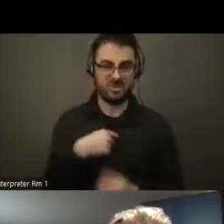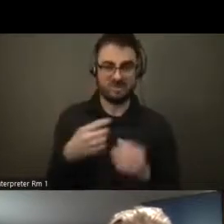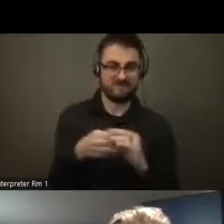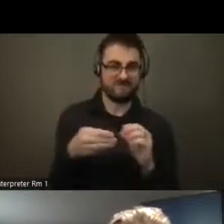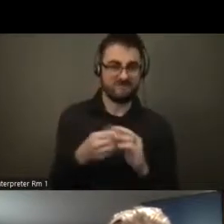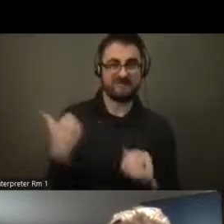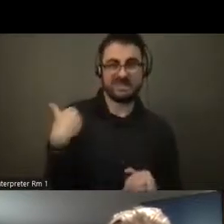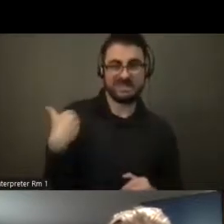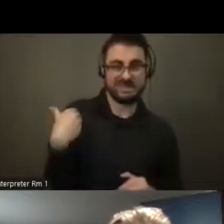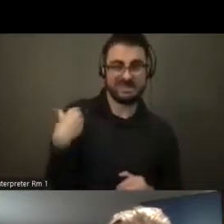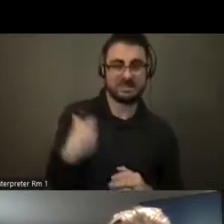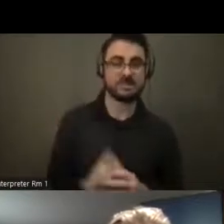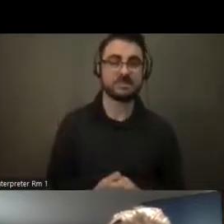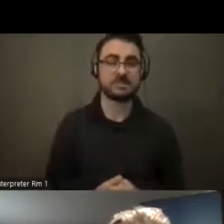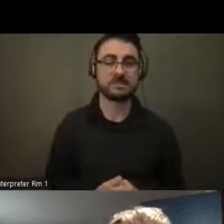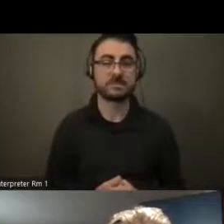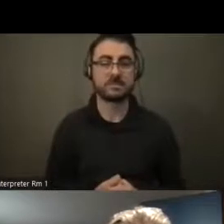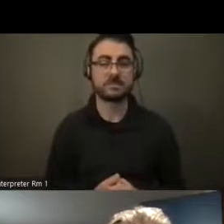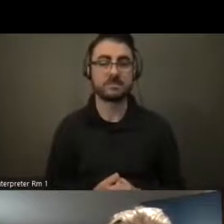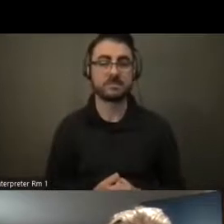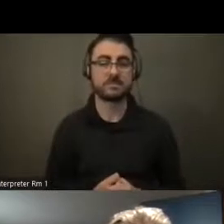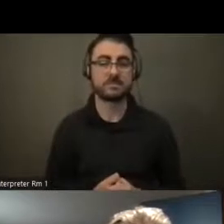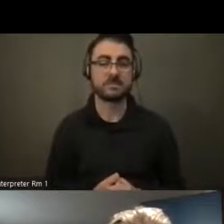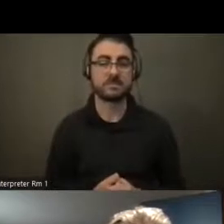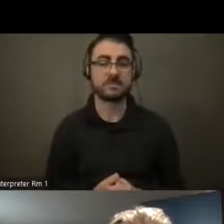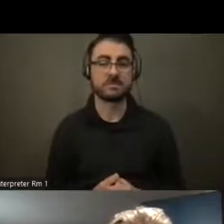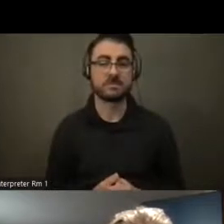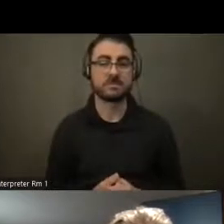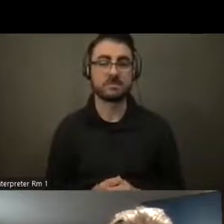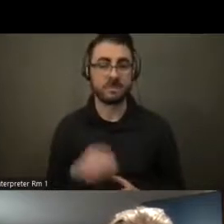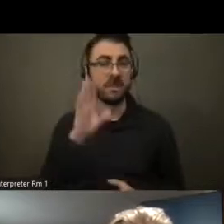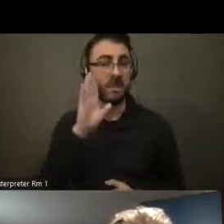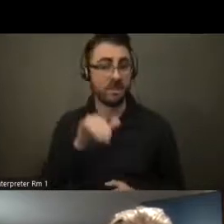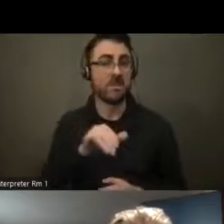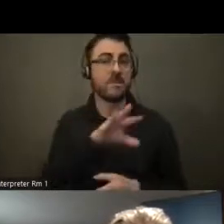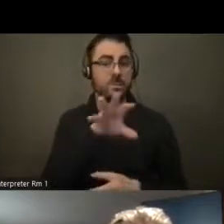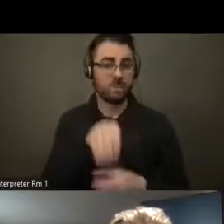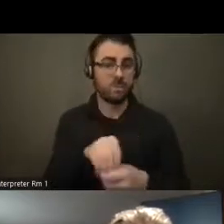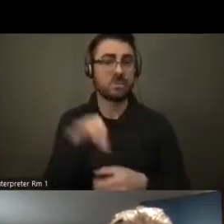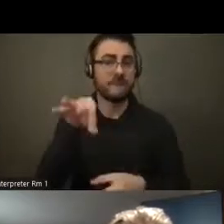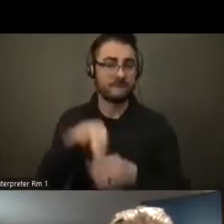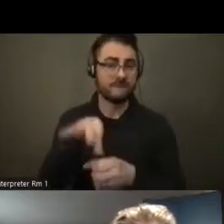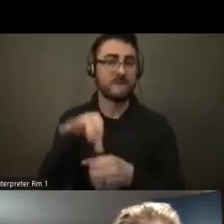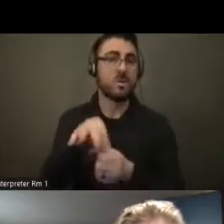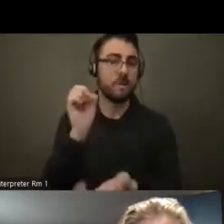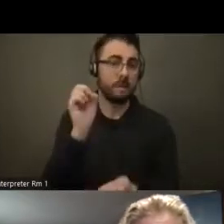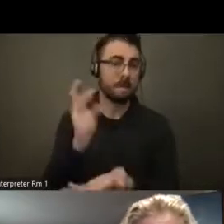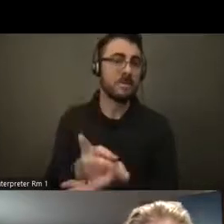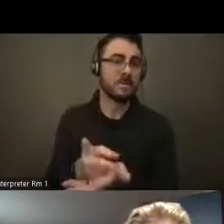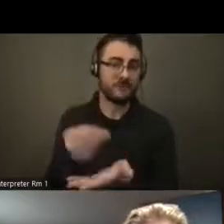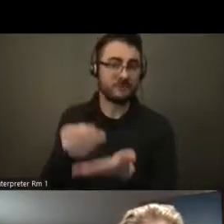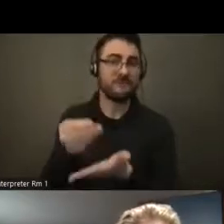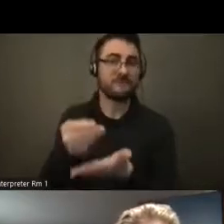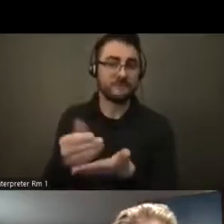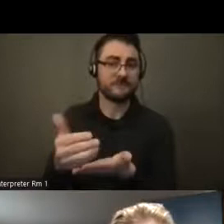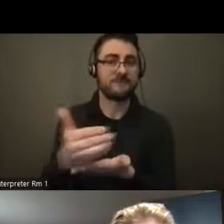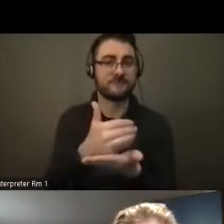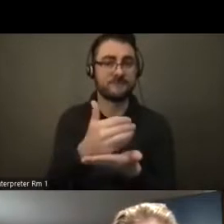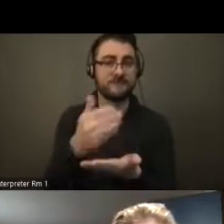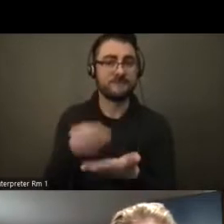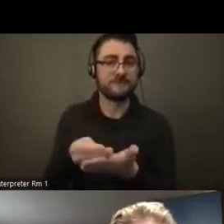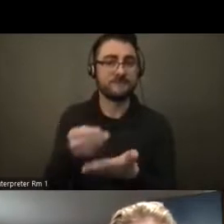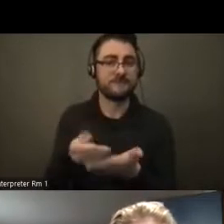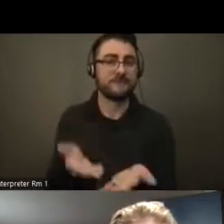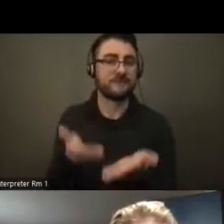I know it will include the voter approved funding for expanding the amount